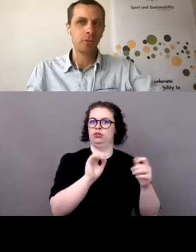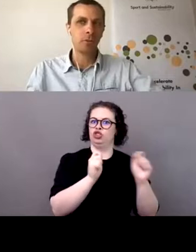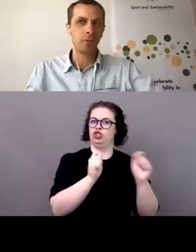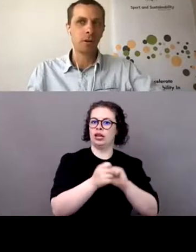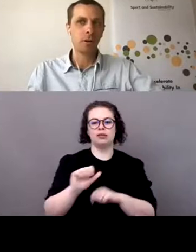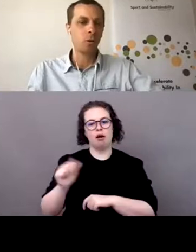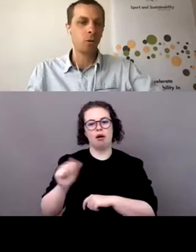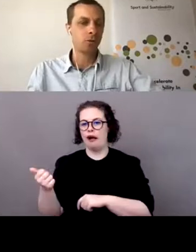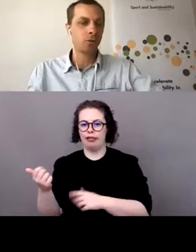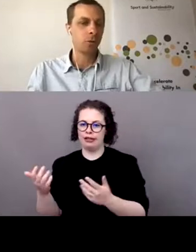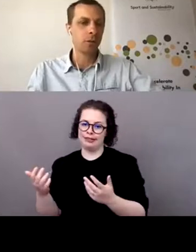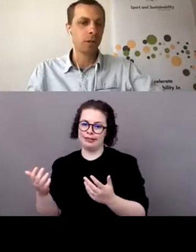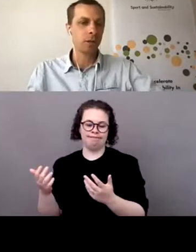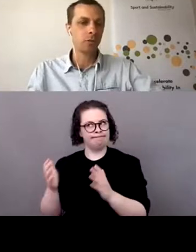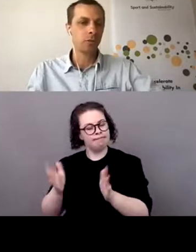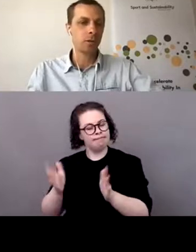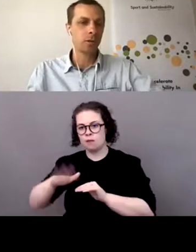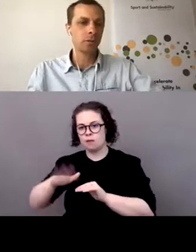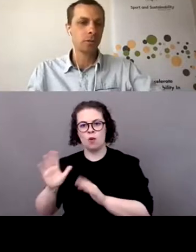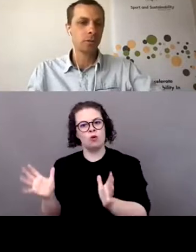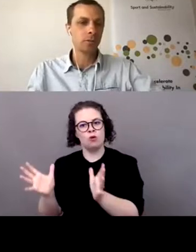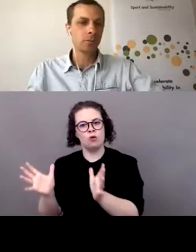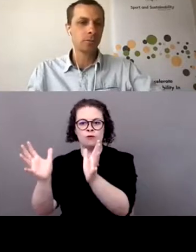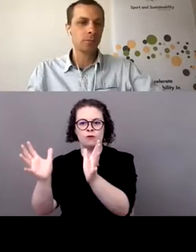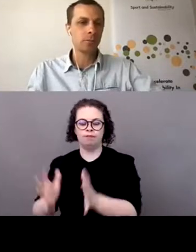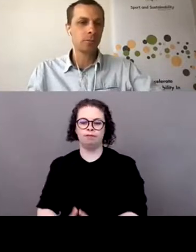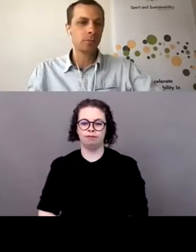have go much further than it is right now.